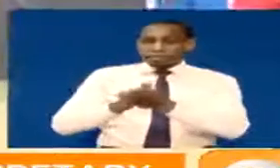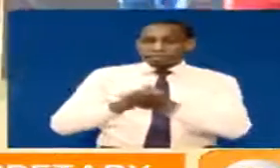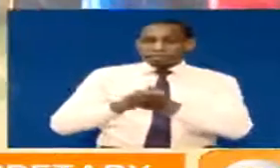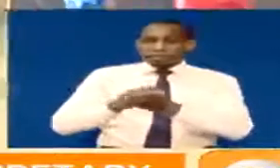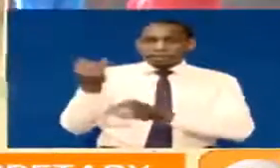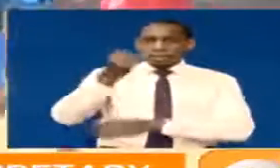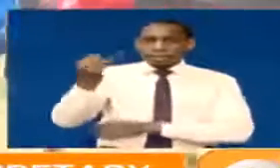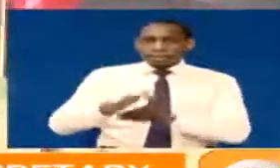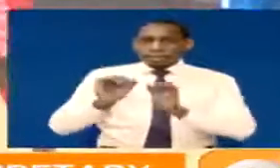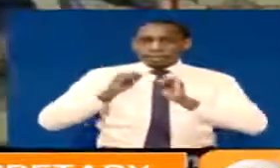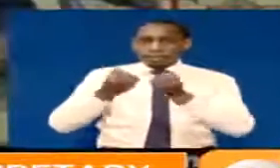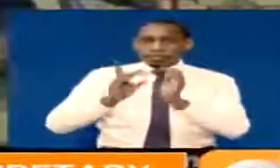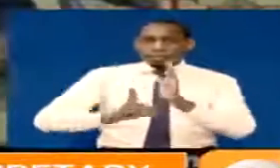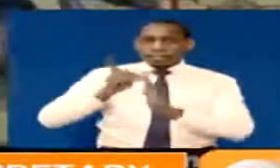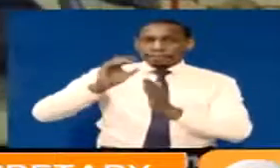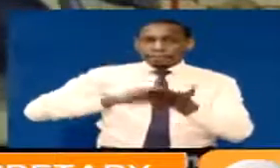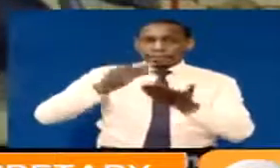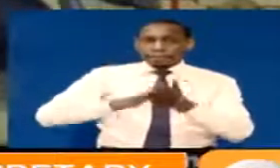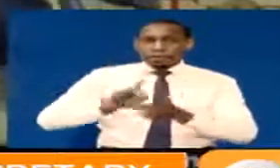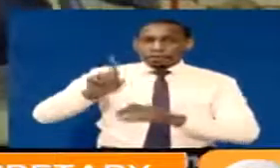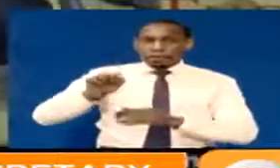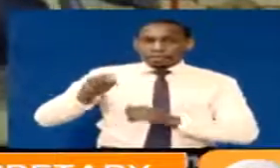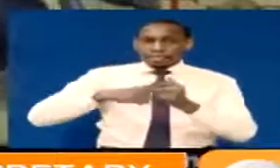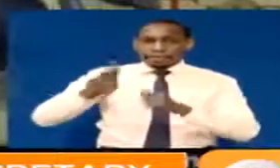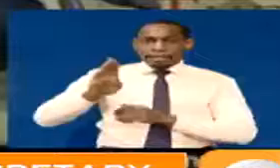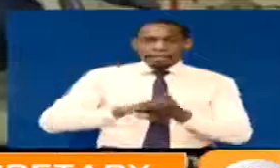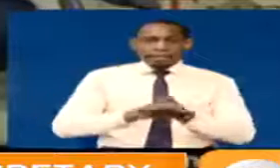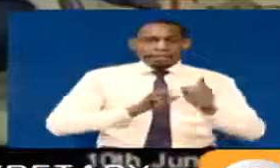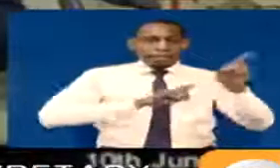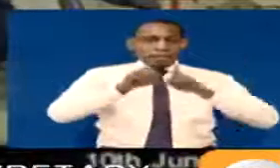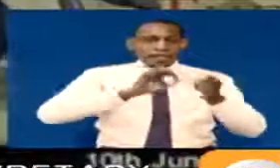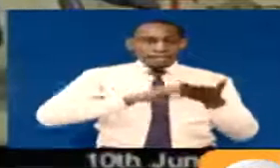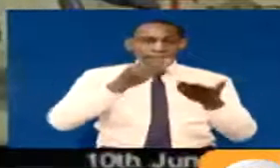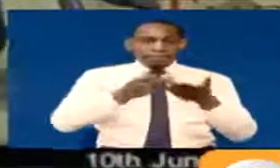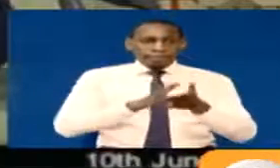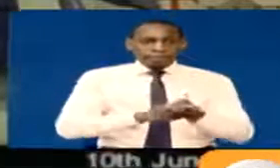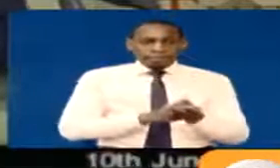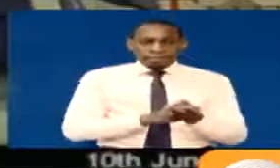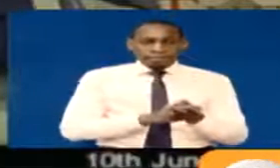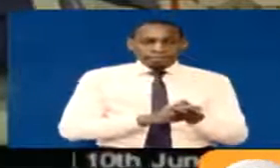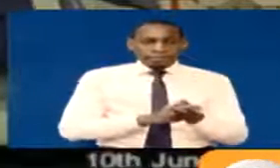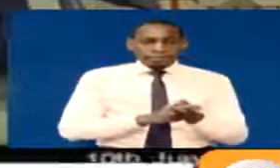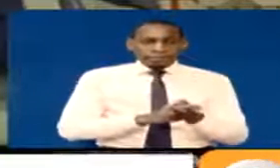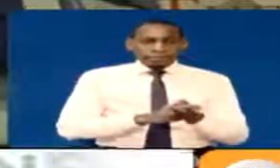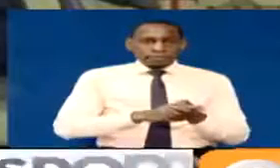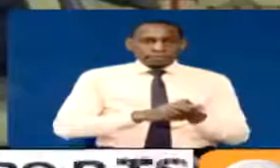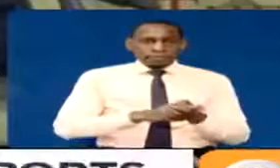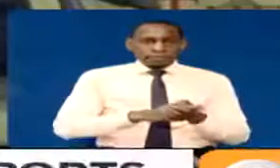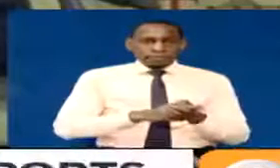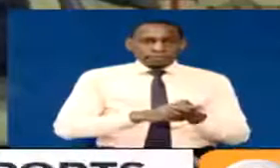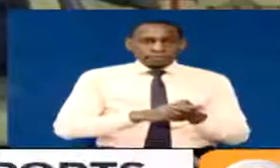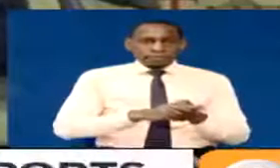Social Development Fund. Cash 1.7 billion for the Tourism Fund. Cash 643